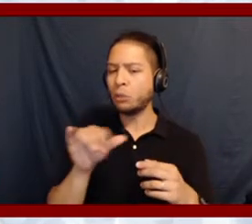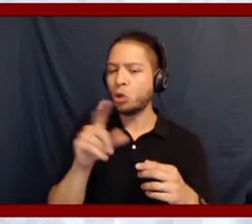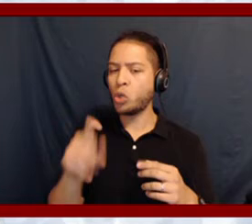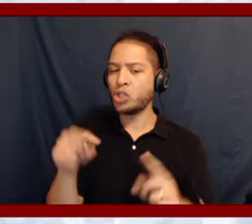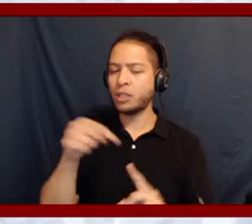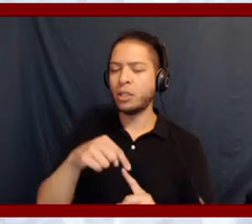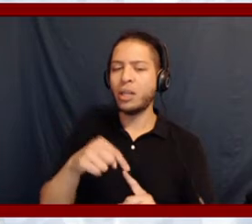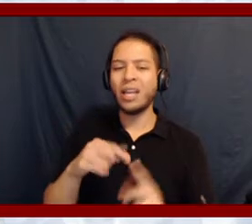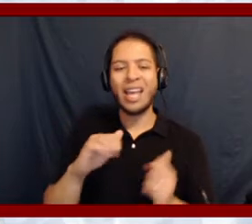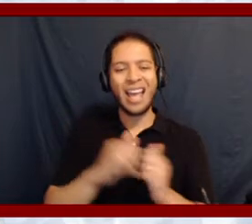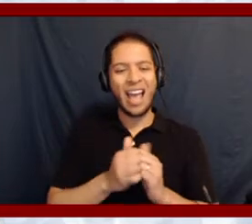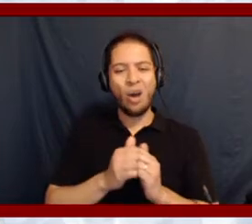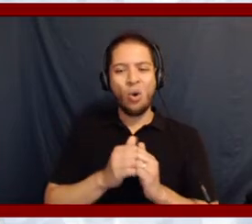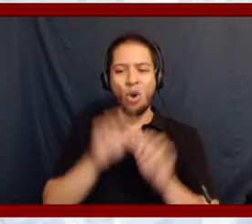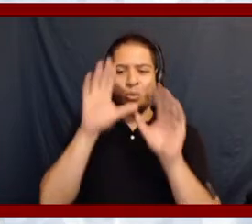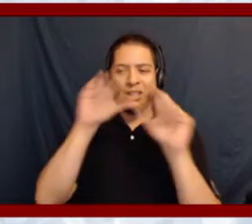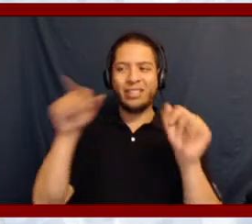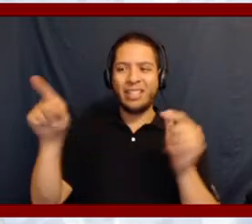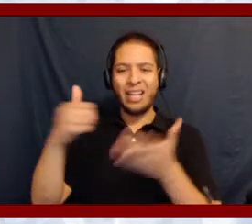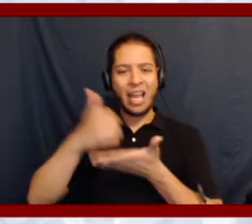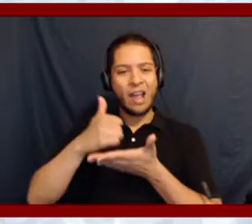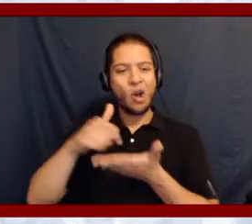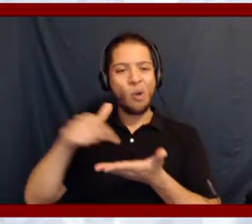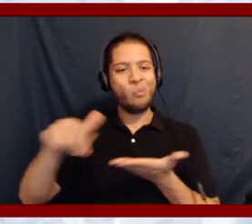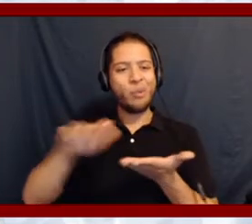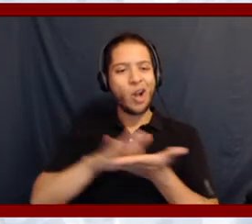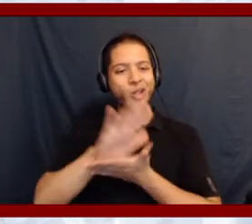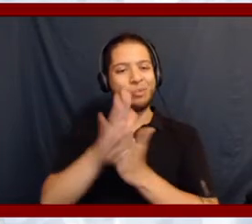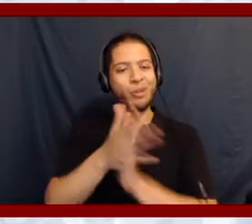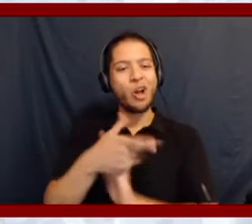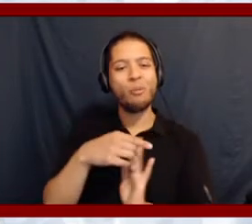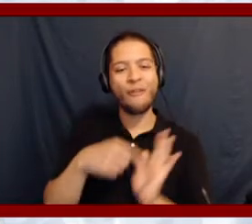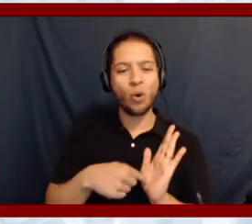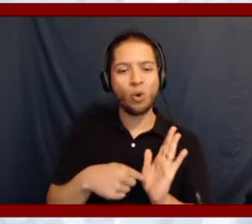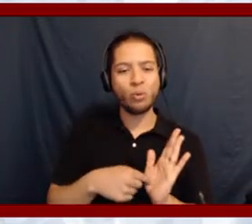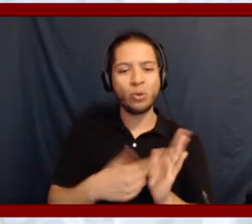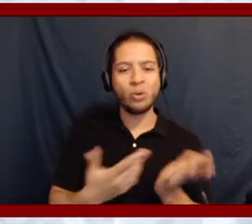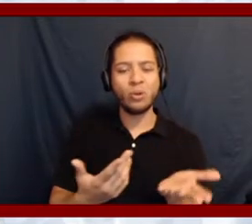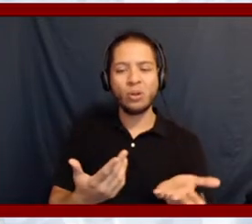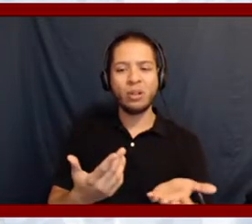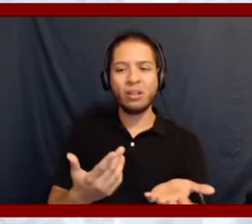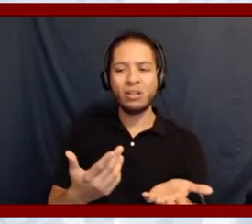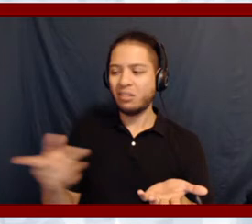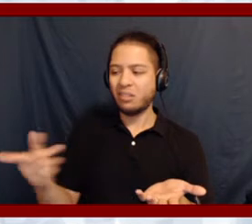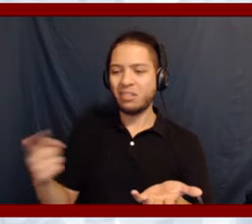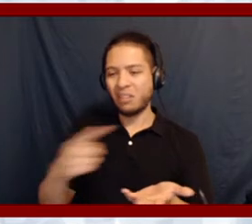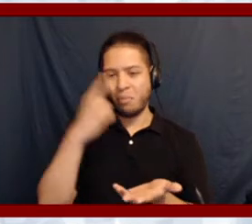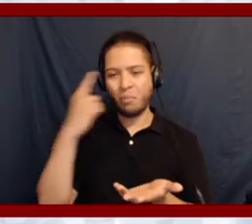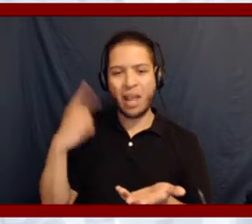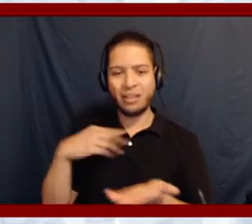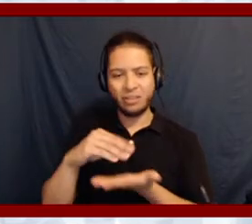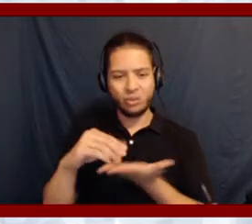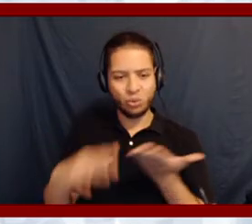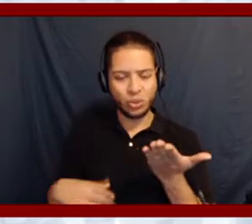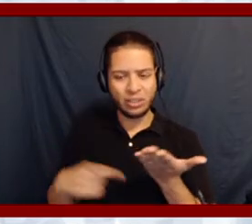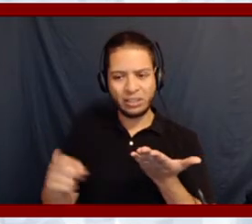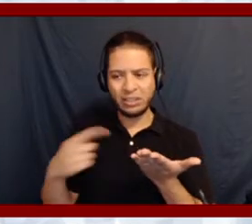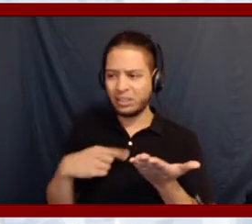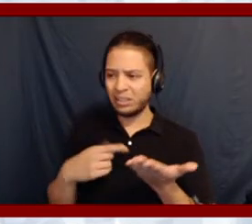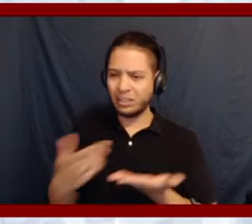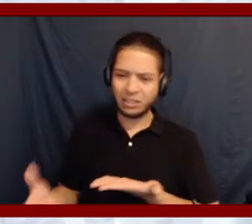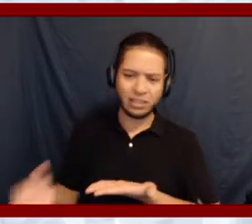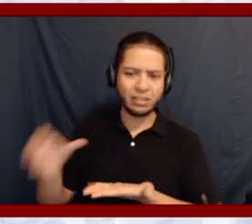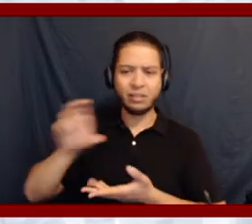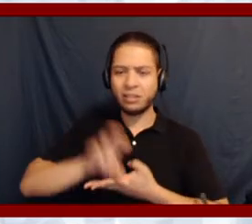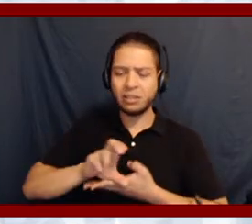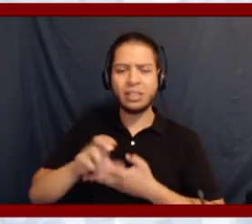college affordable, noting the disparities in the amount of debt that Black students take on as compared to their white